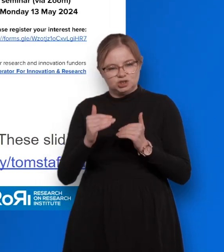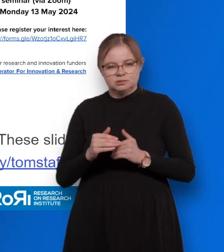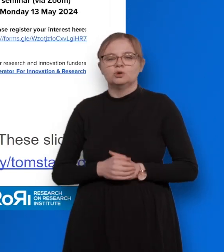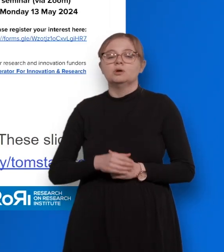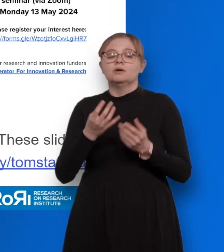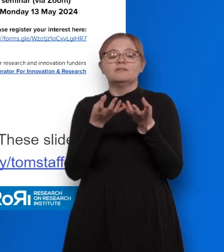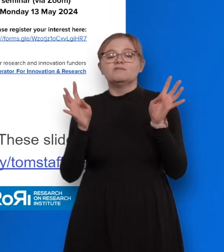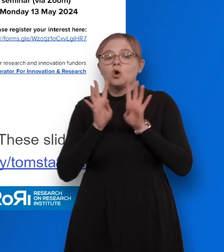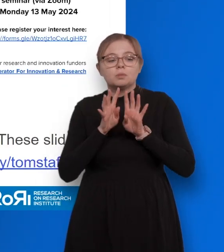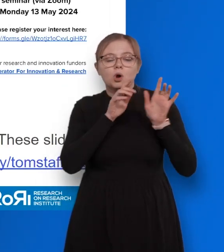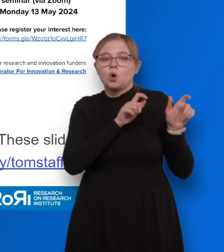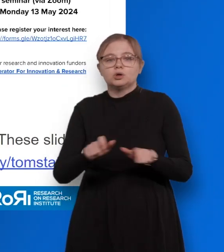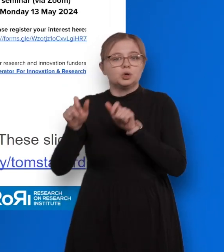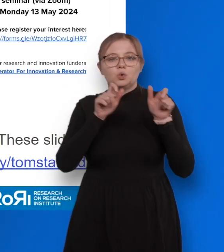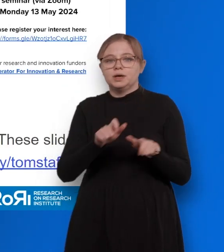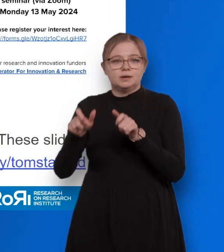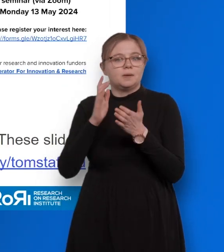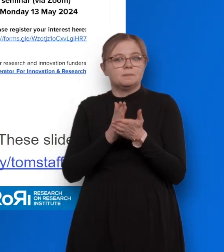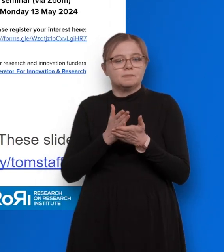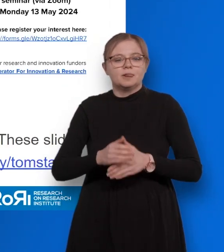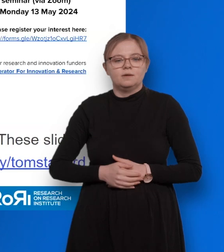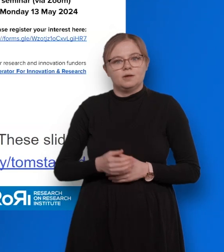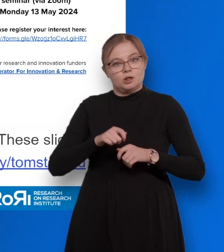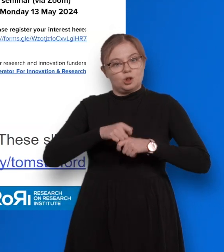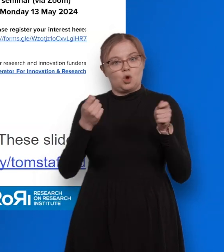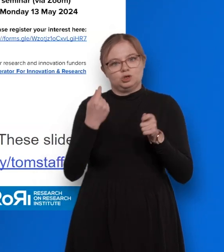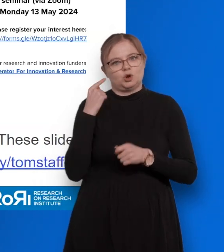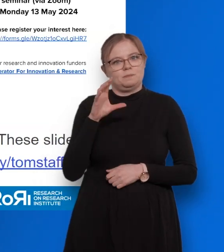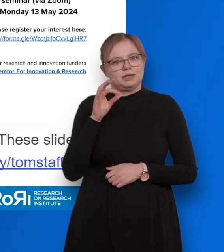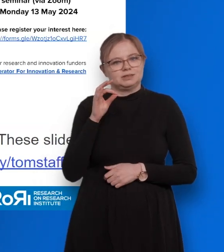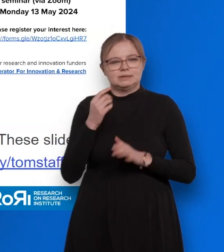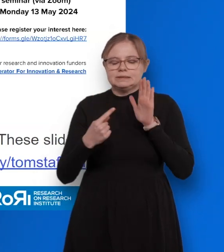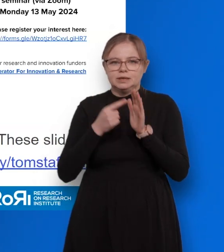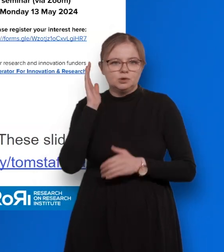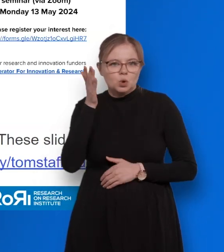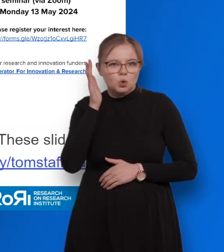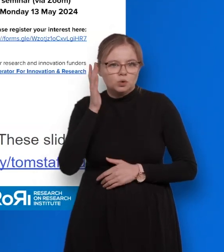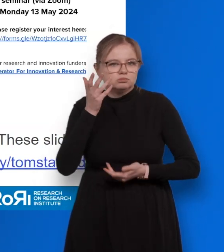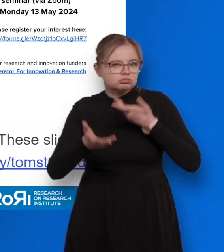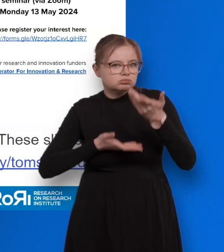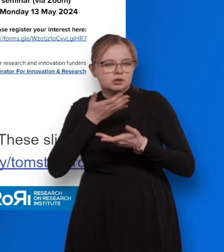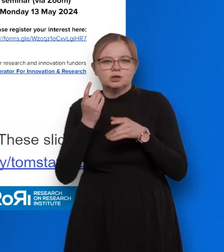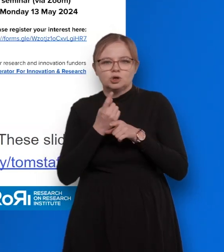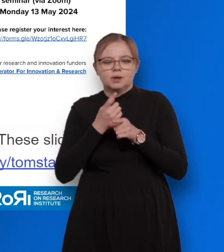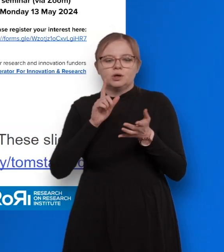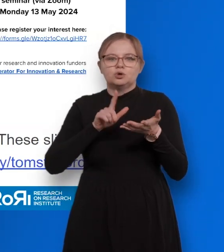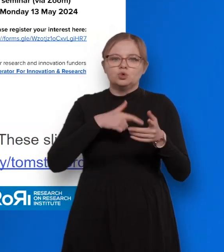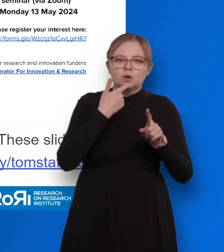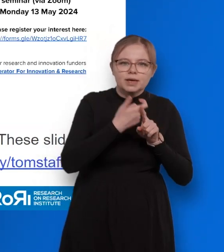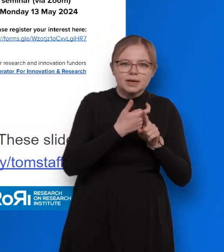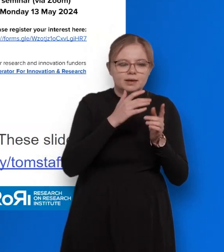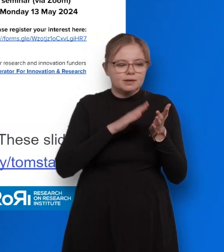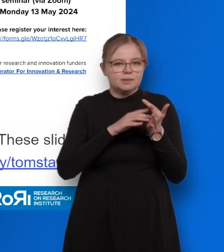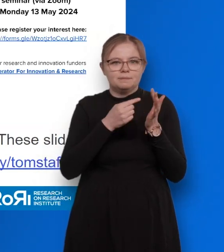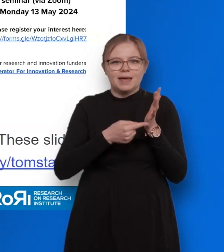forum, this will be ongoing. We had our launch on Monday. We had keynotes talking about UK